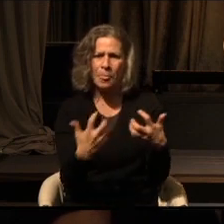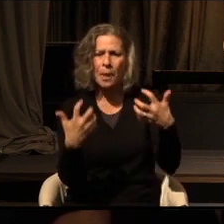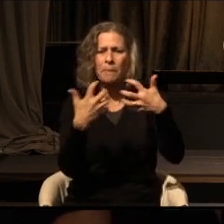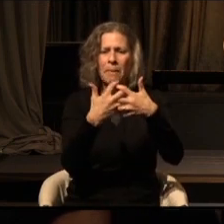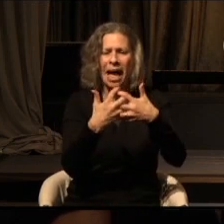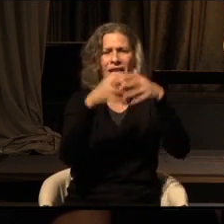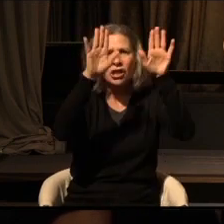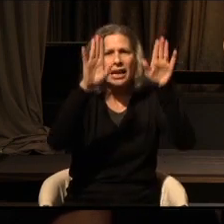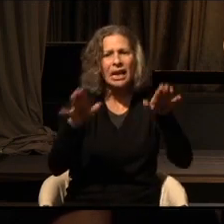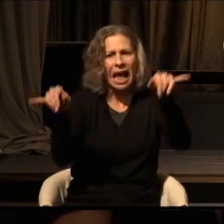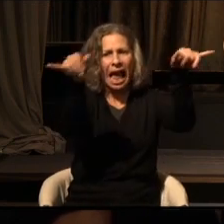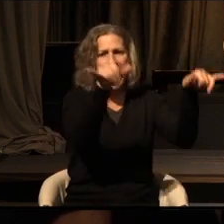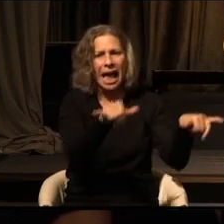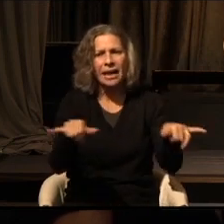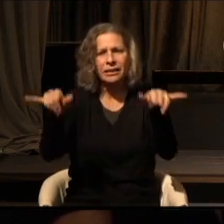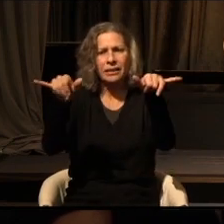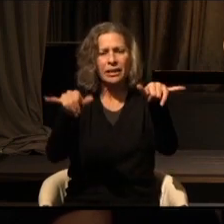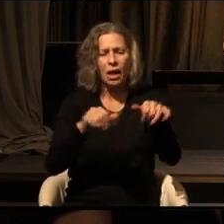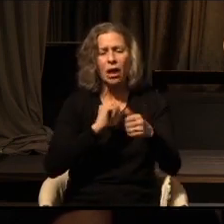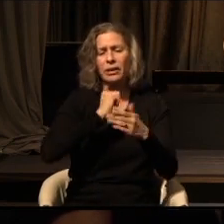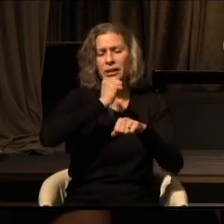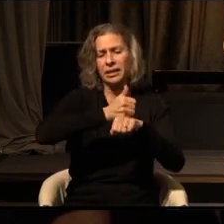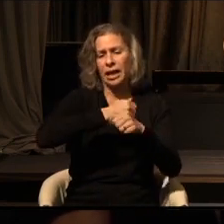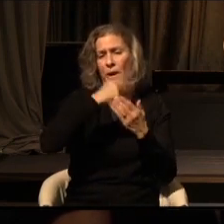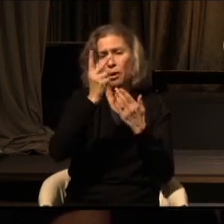what I must program my season.